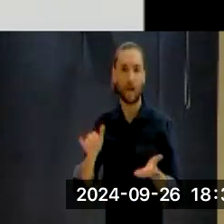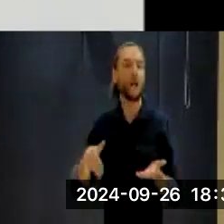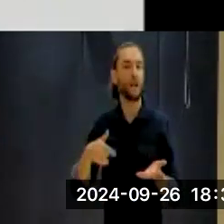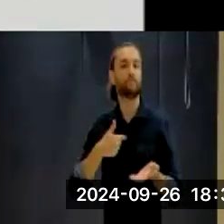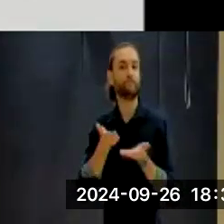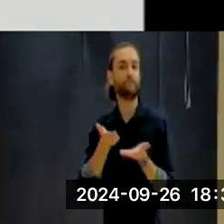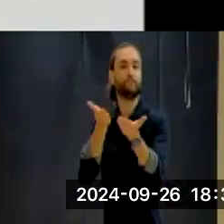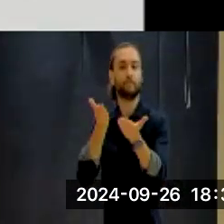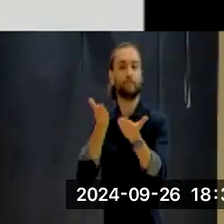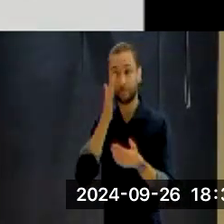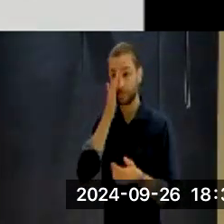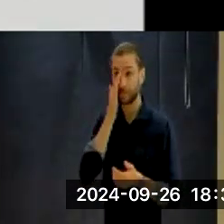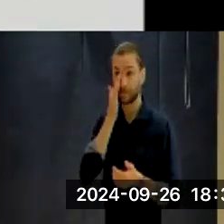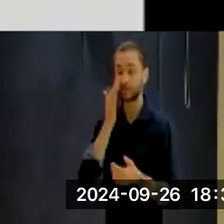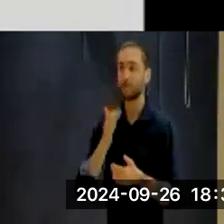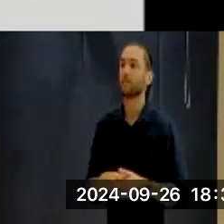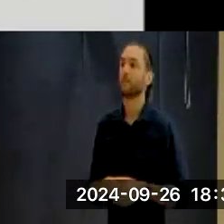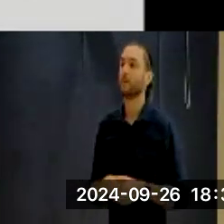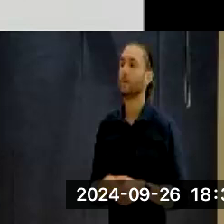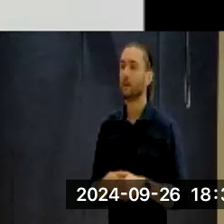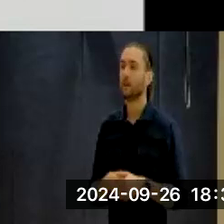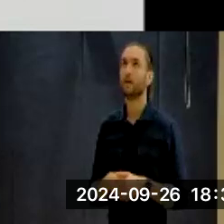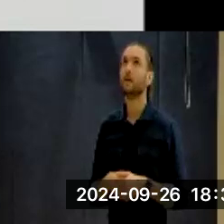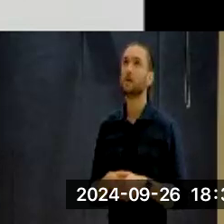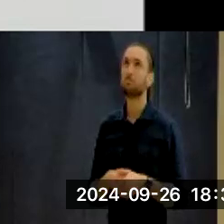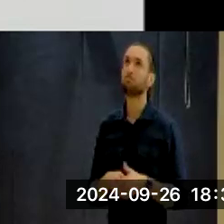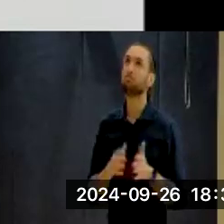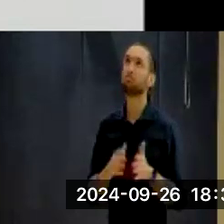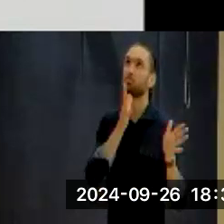I would say I hate